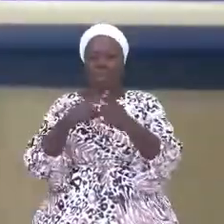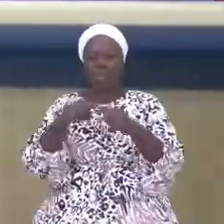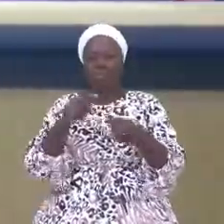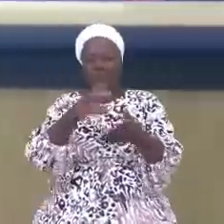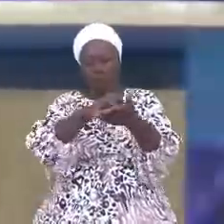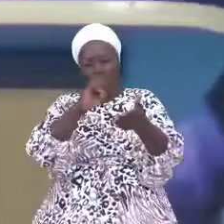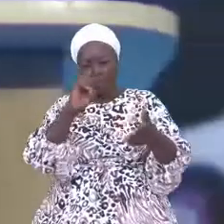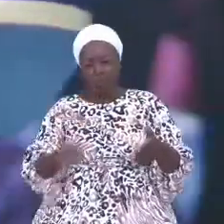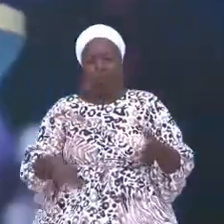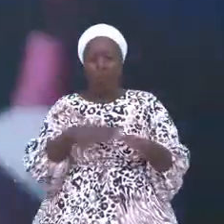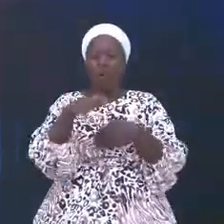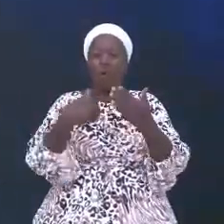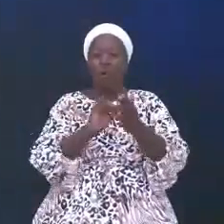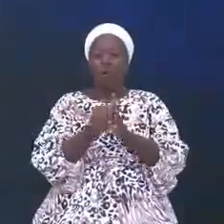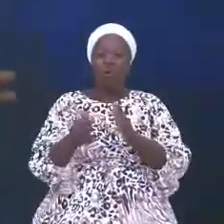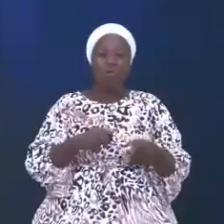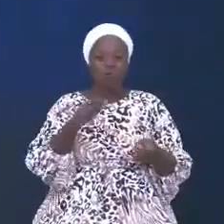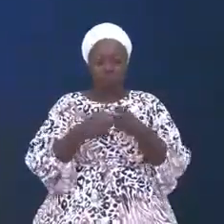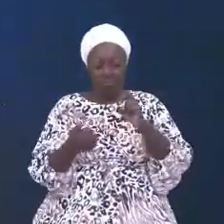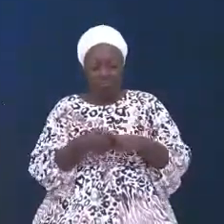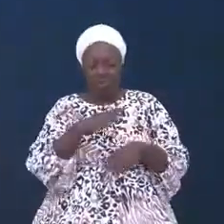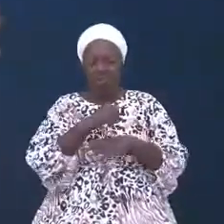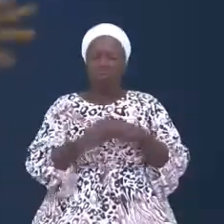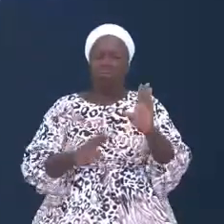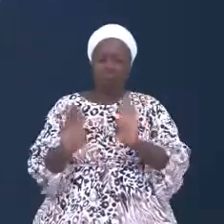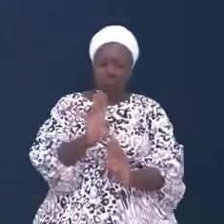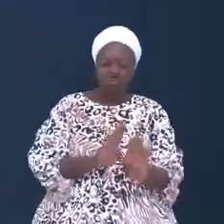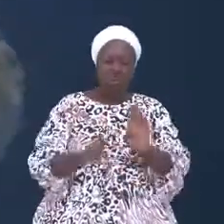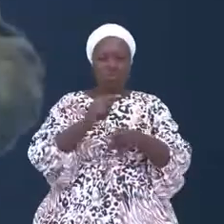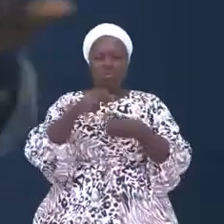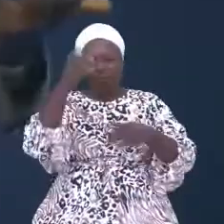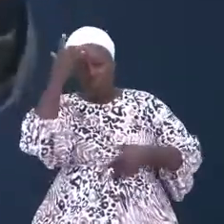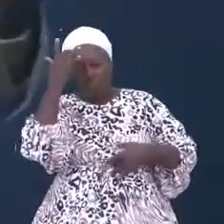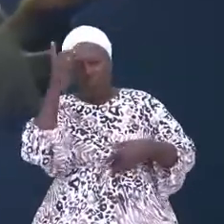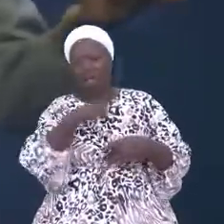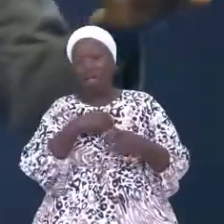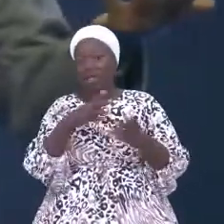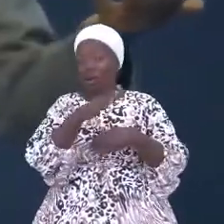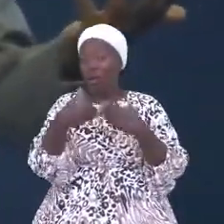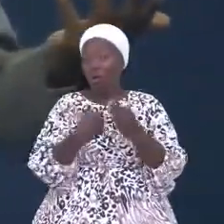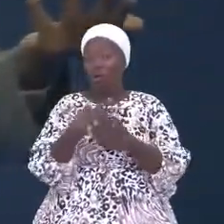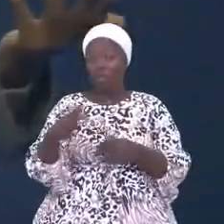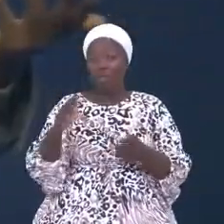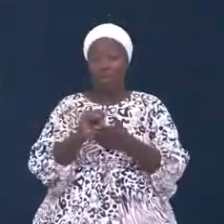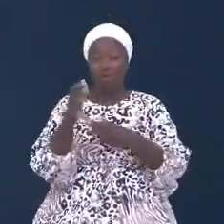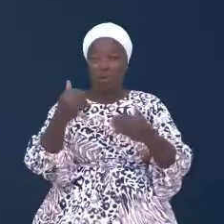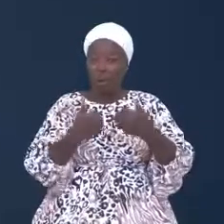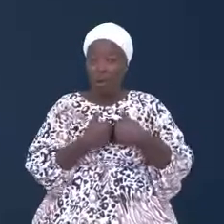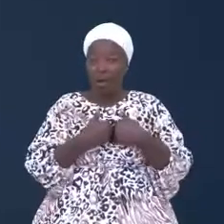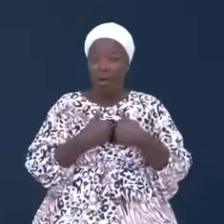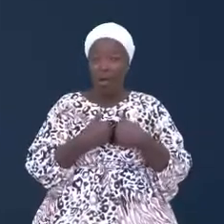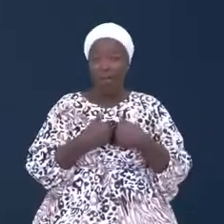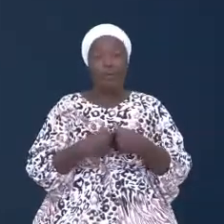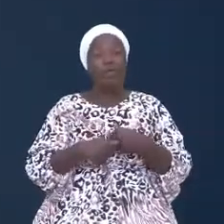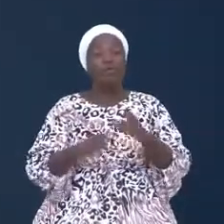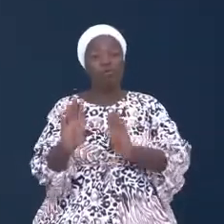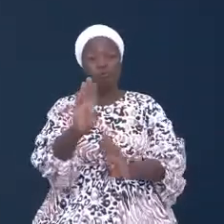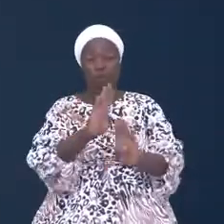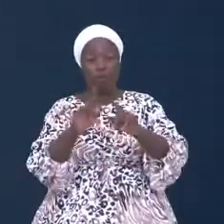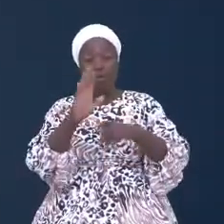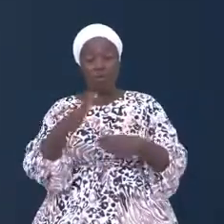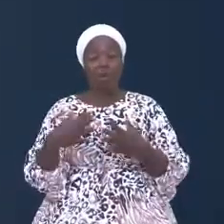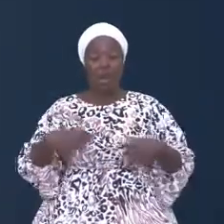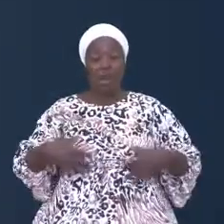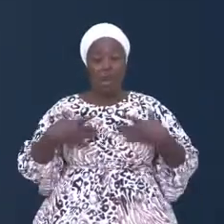remove all the infirmity, all the problem, all the sickness, everything you have troubling your